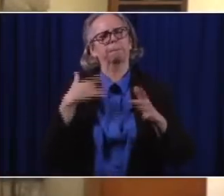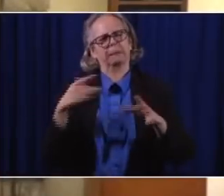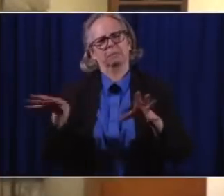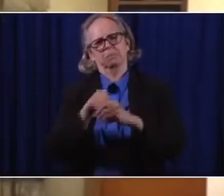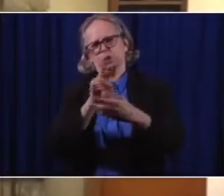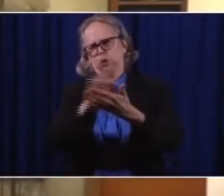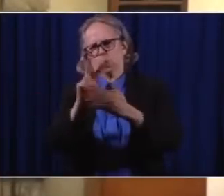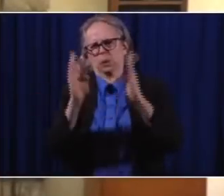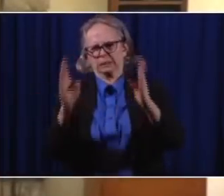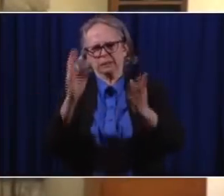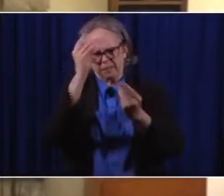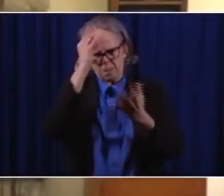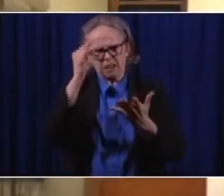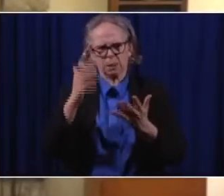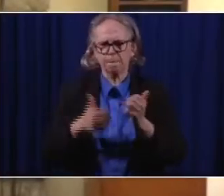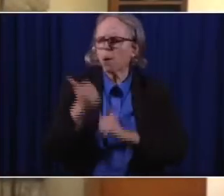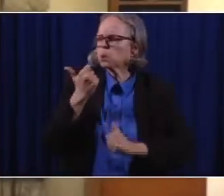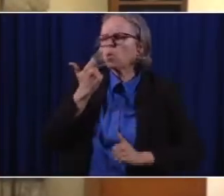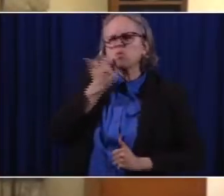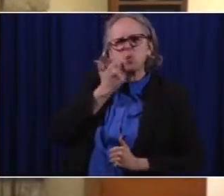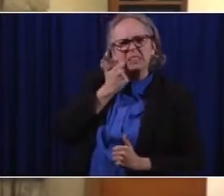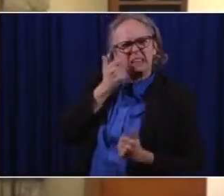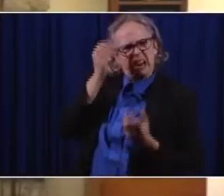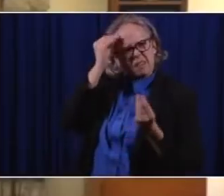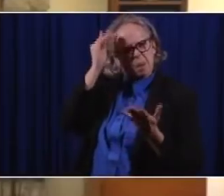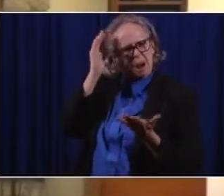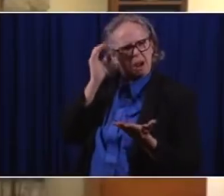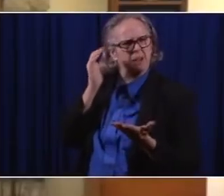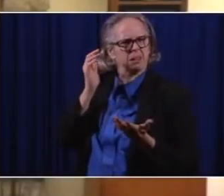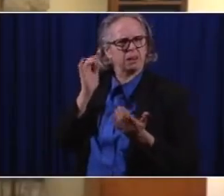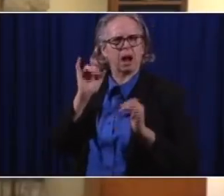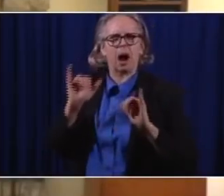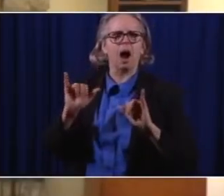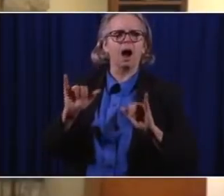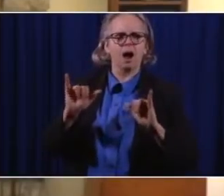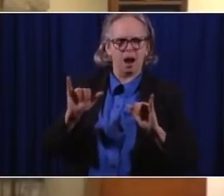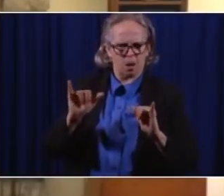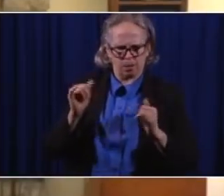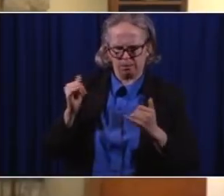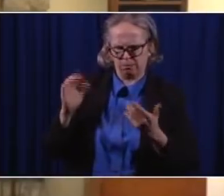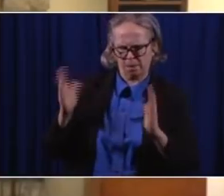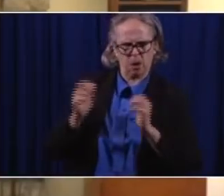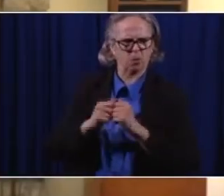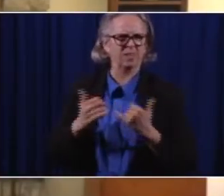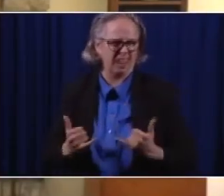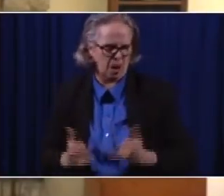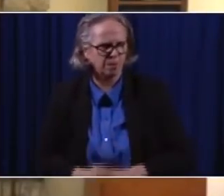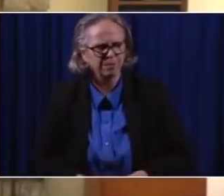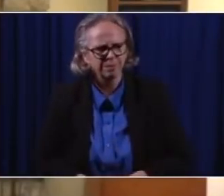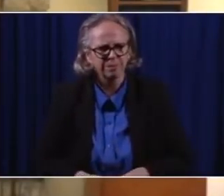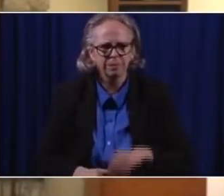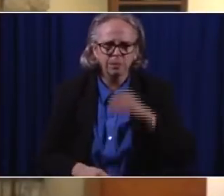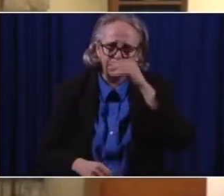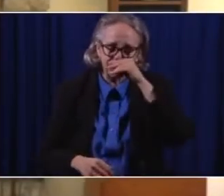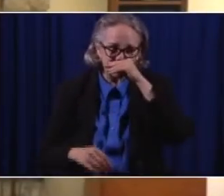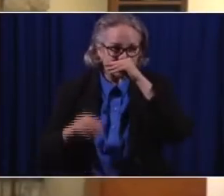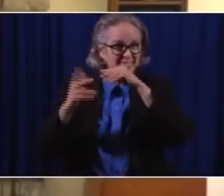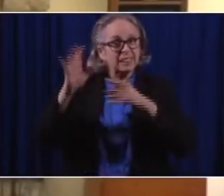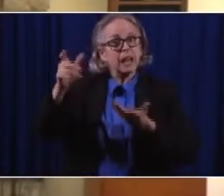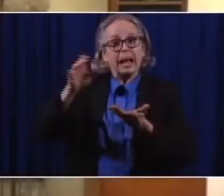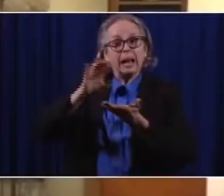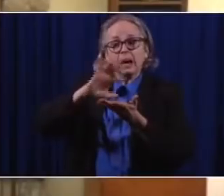last 14 days and gives you an idea of what has been going on. Case counts will also be available